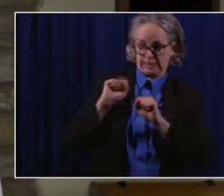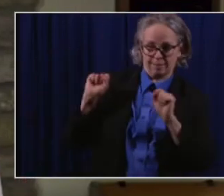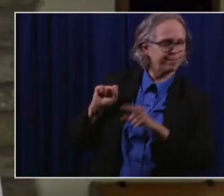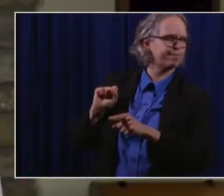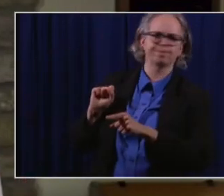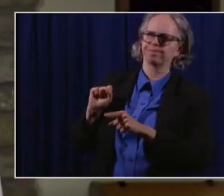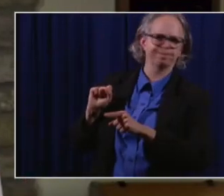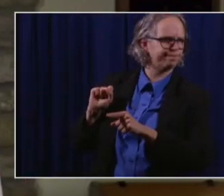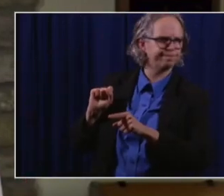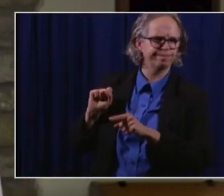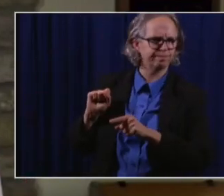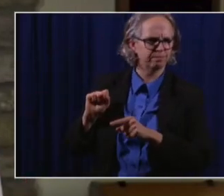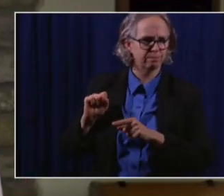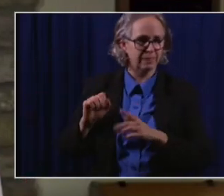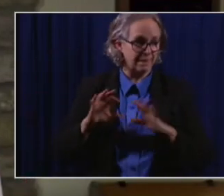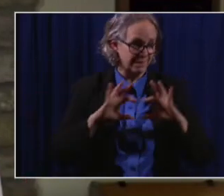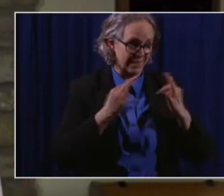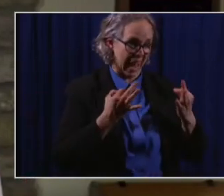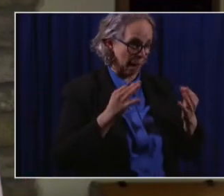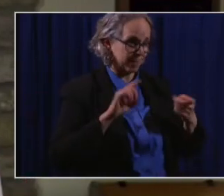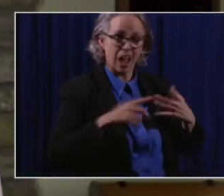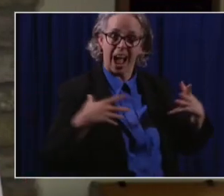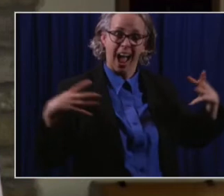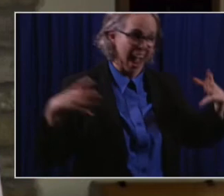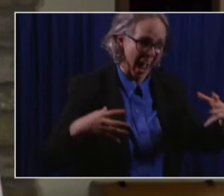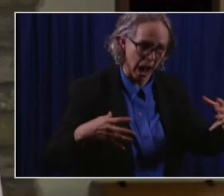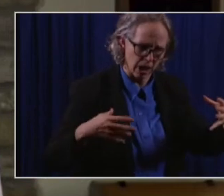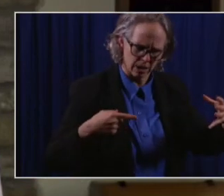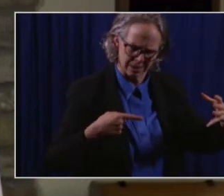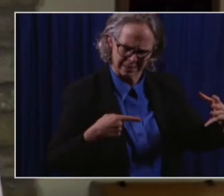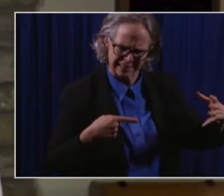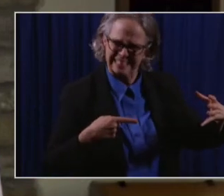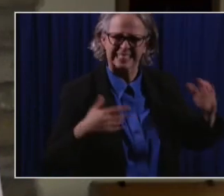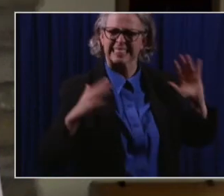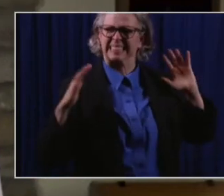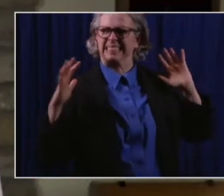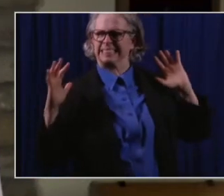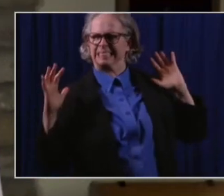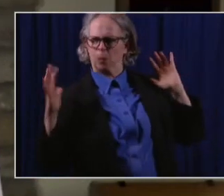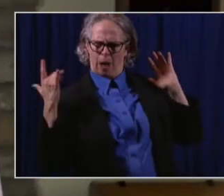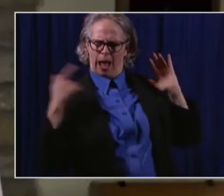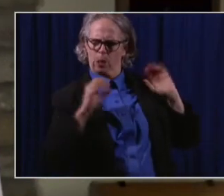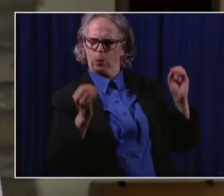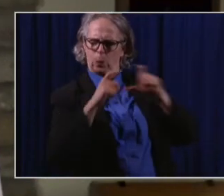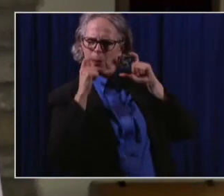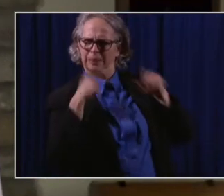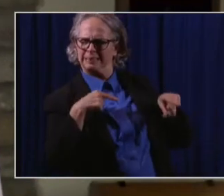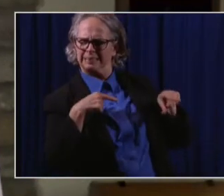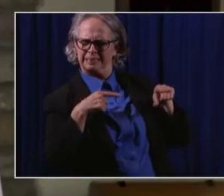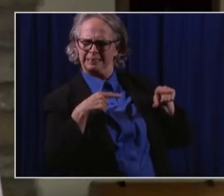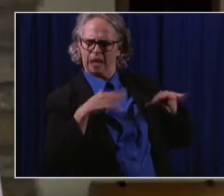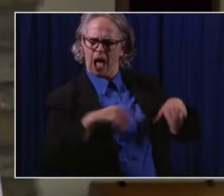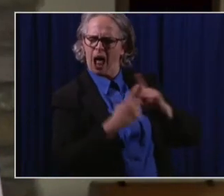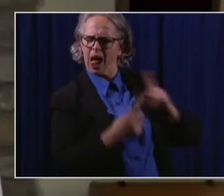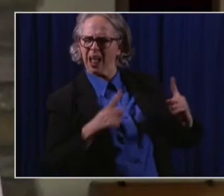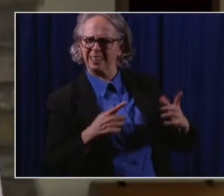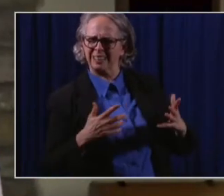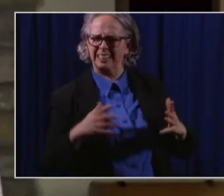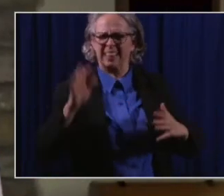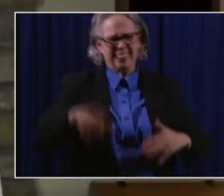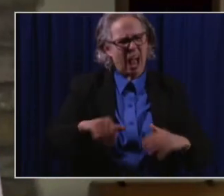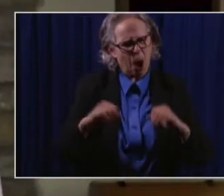gatherings. And if you can keep gatherings outside, I know it's getting colder, but if you can keep some things